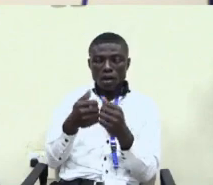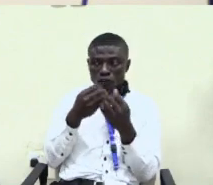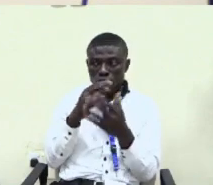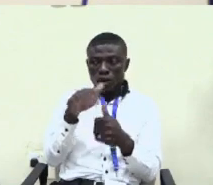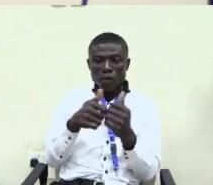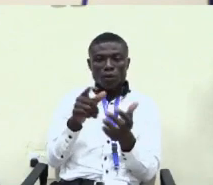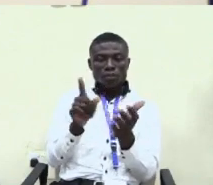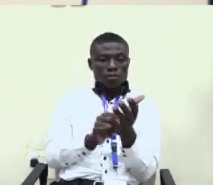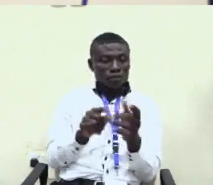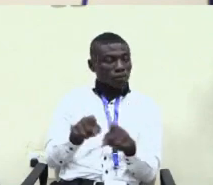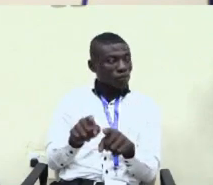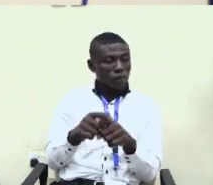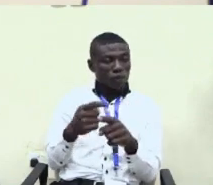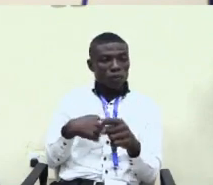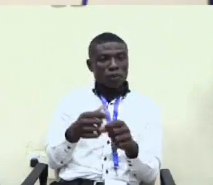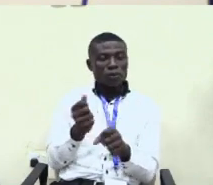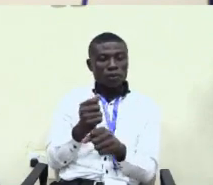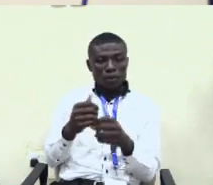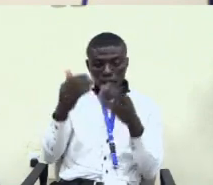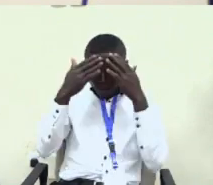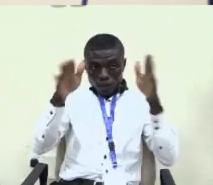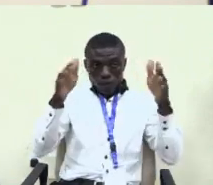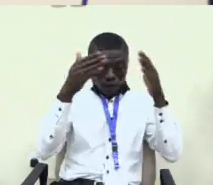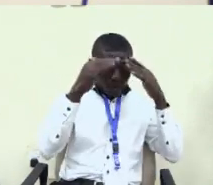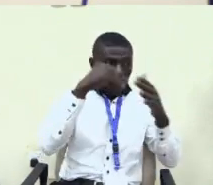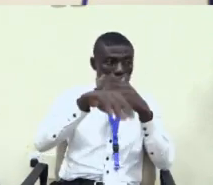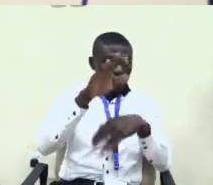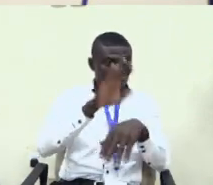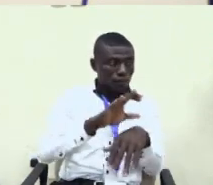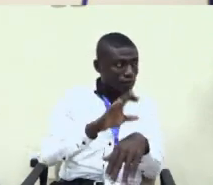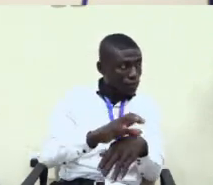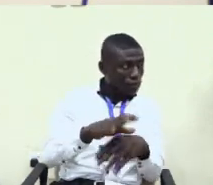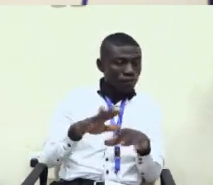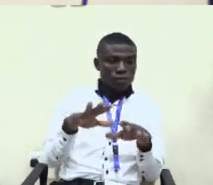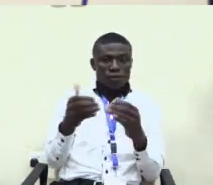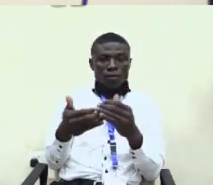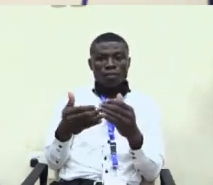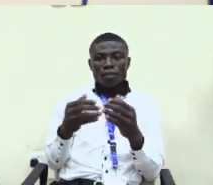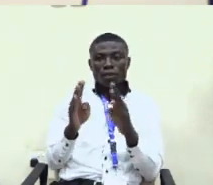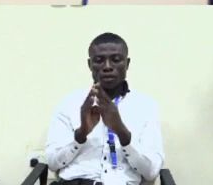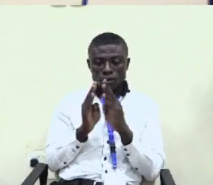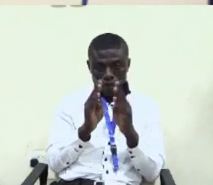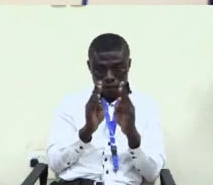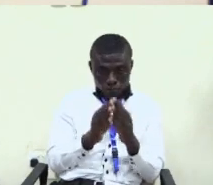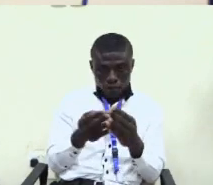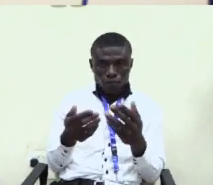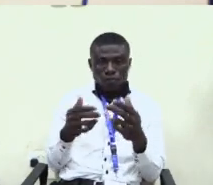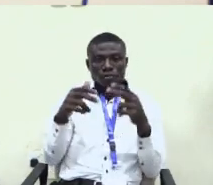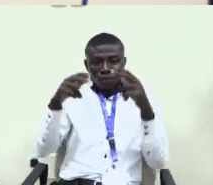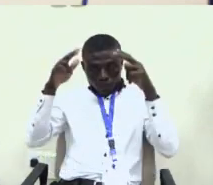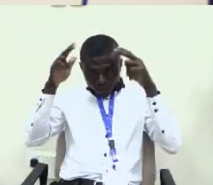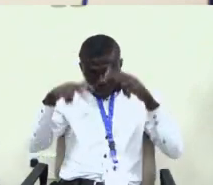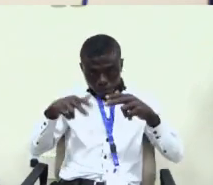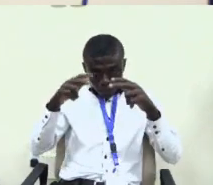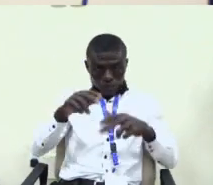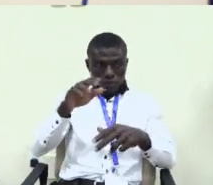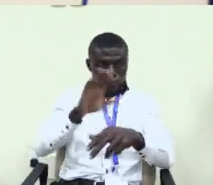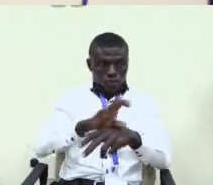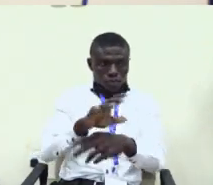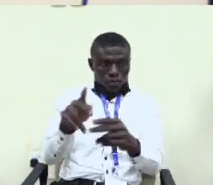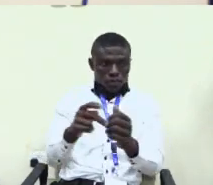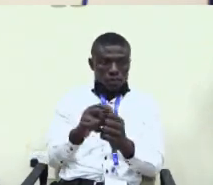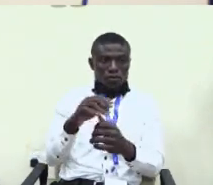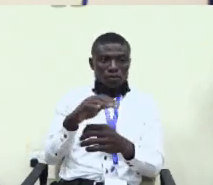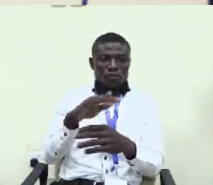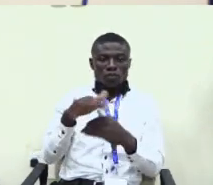it to raise awareness to churches, the community debates, mosques, all gears